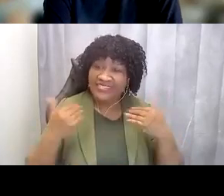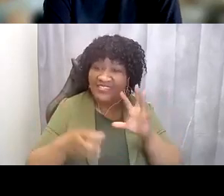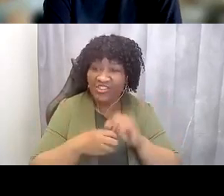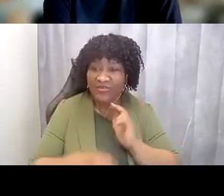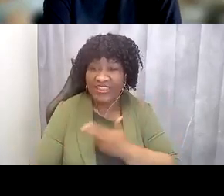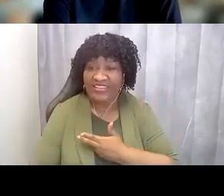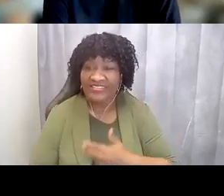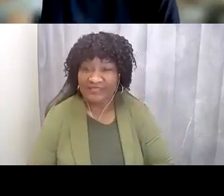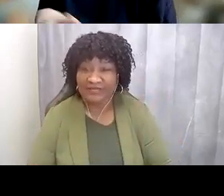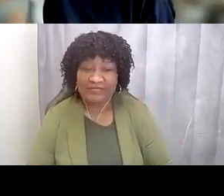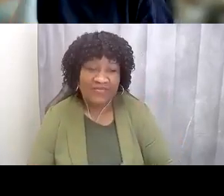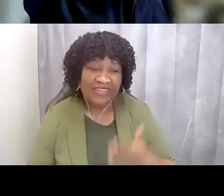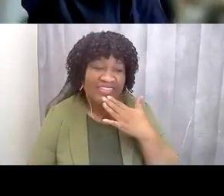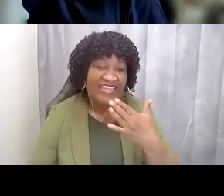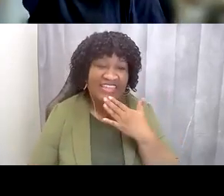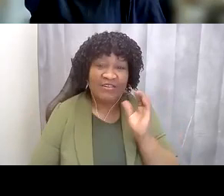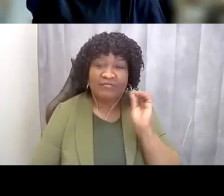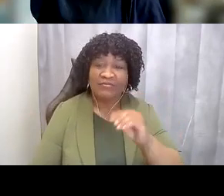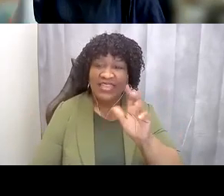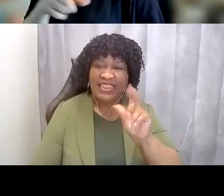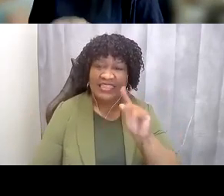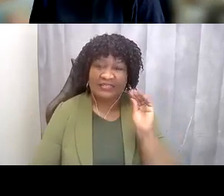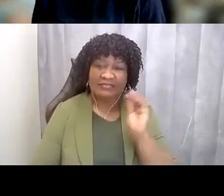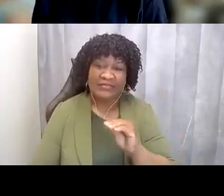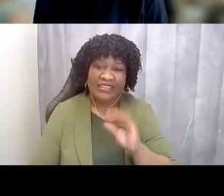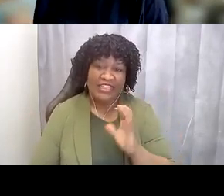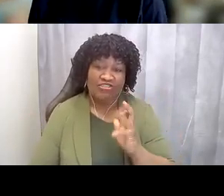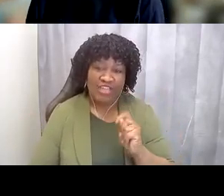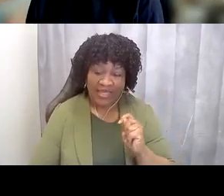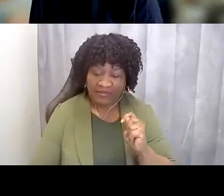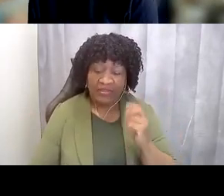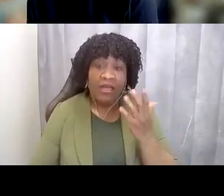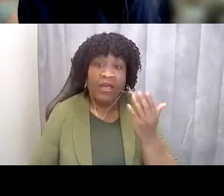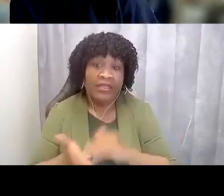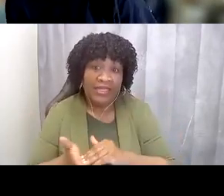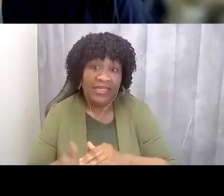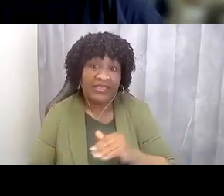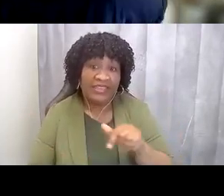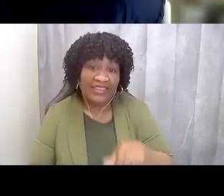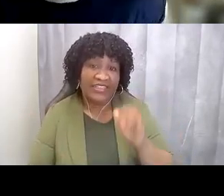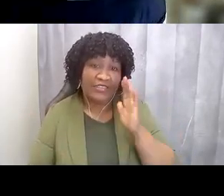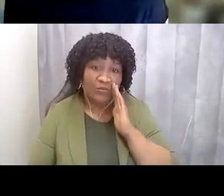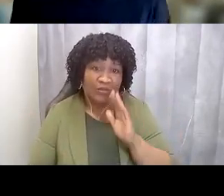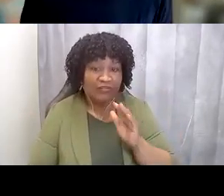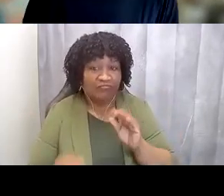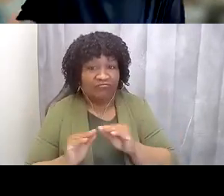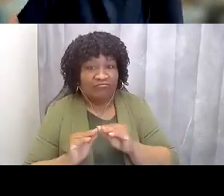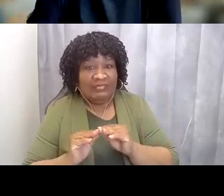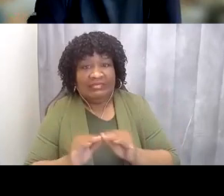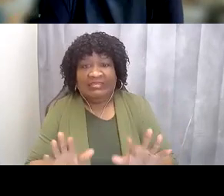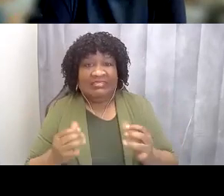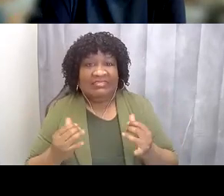Thanks. Thank you. I just put the link in the chat because again, I don't know that this is going to go out in time.